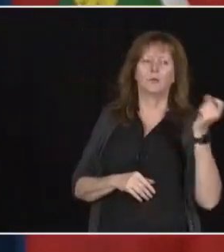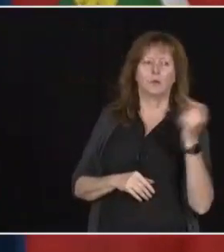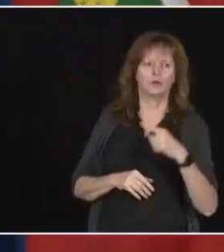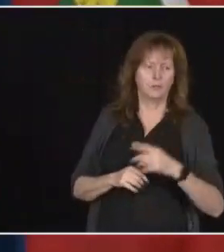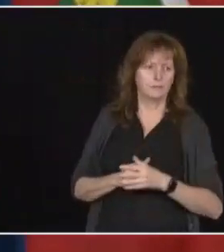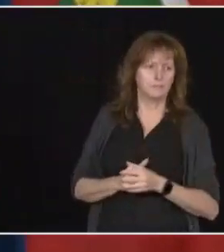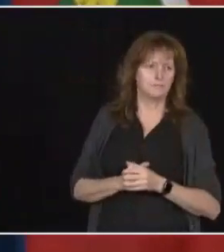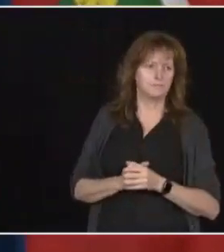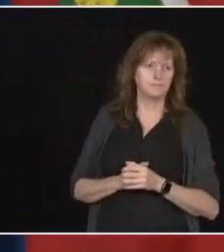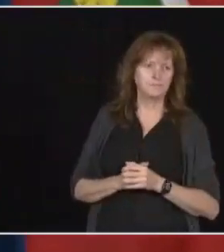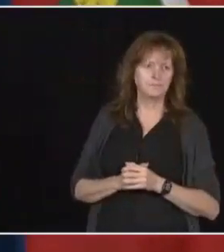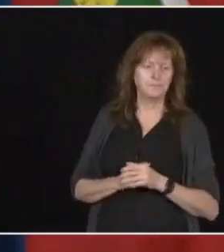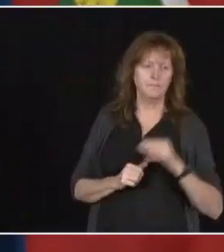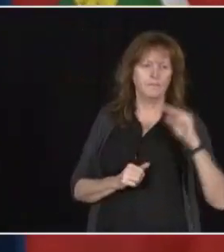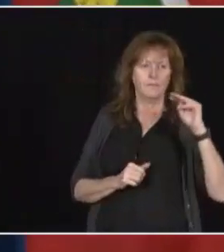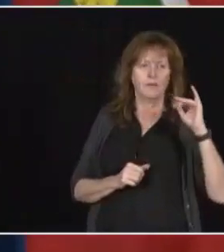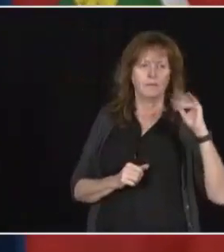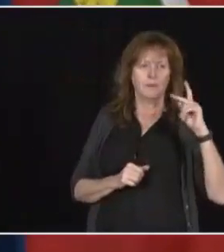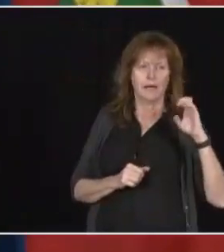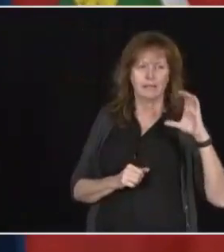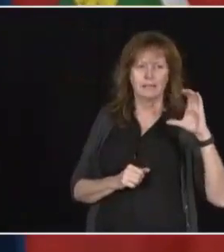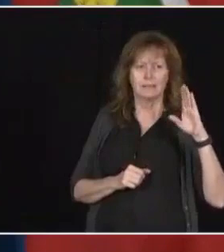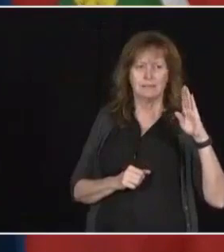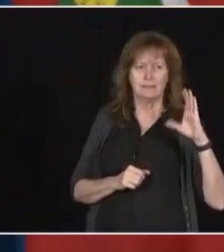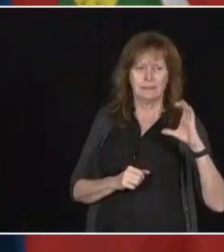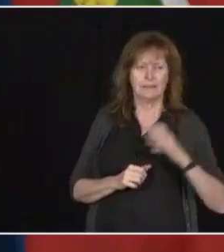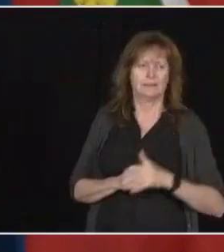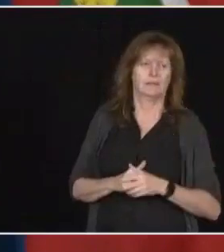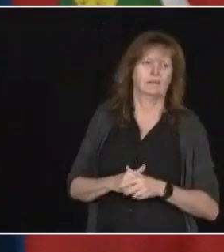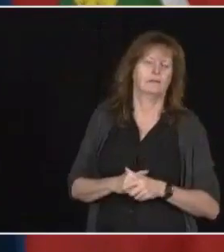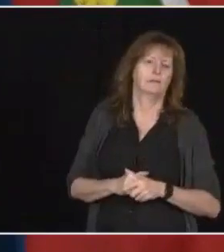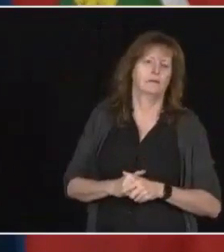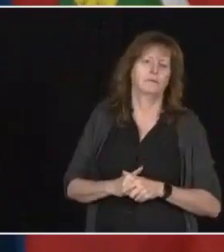Mike Crawley from CBC. Please go ahead.